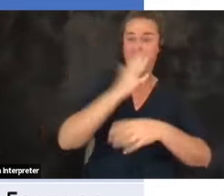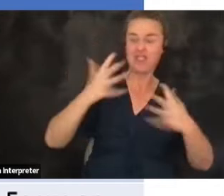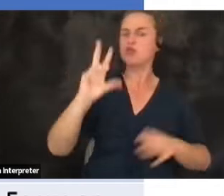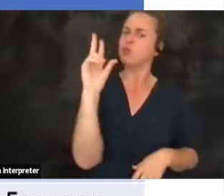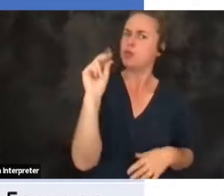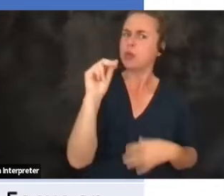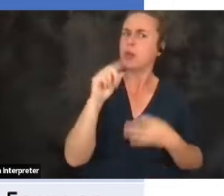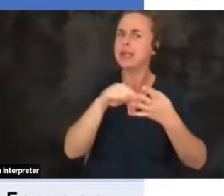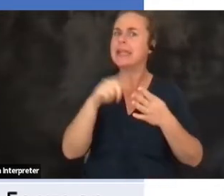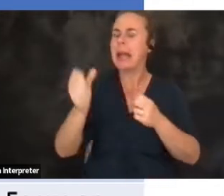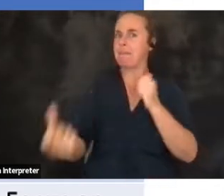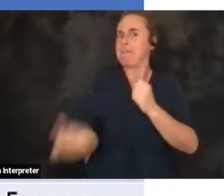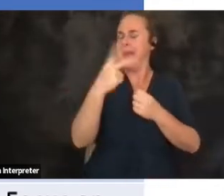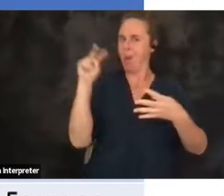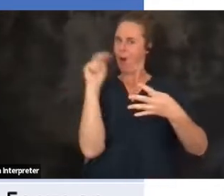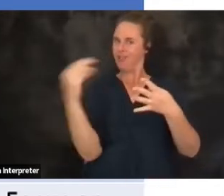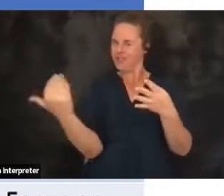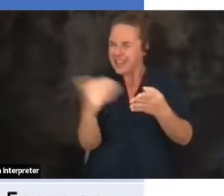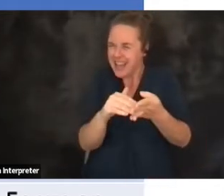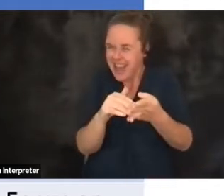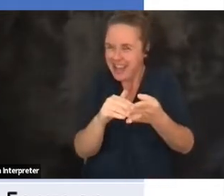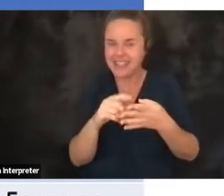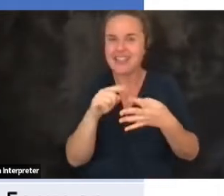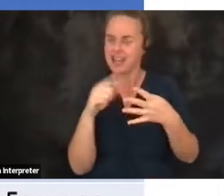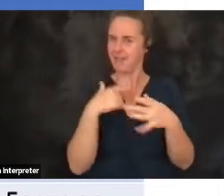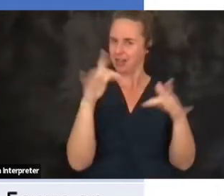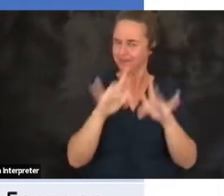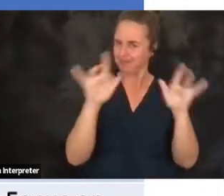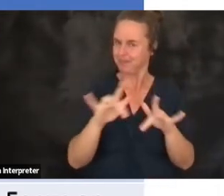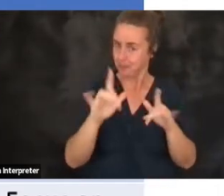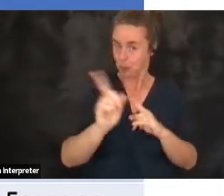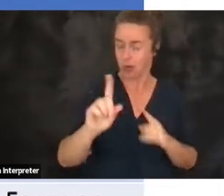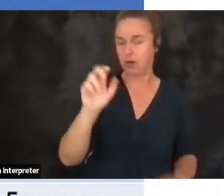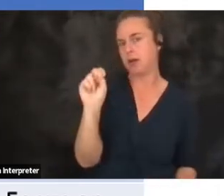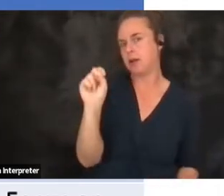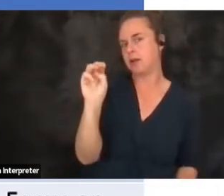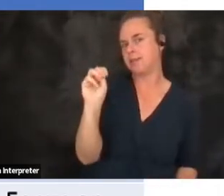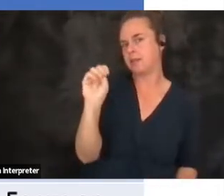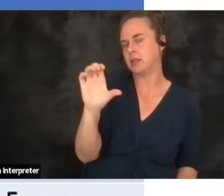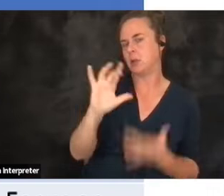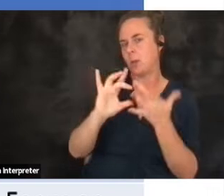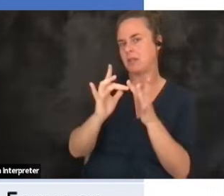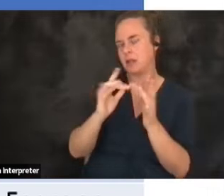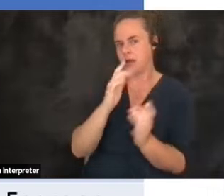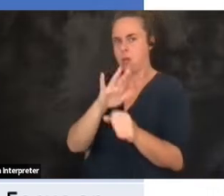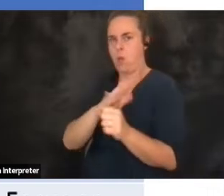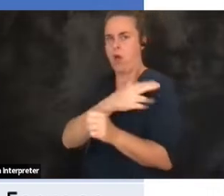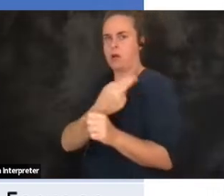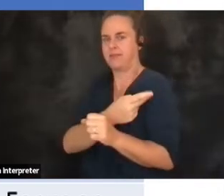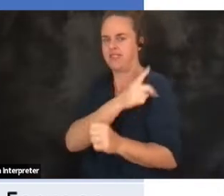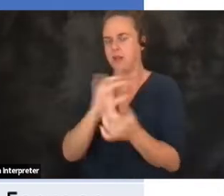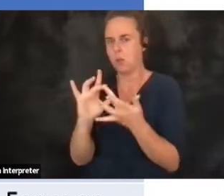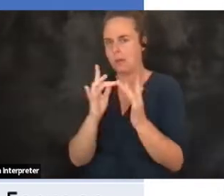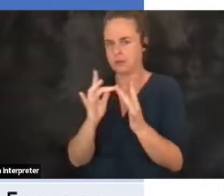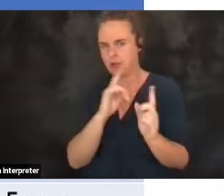sessions, is available to anybody who wants to download them. It's on the NMC website. I encourage you, if you have not been able to